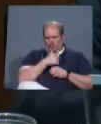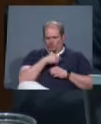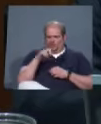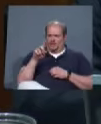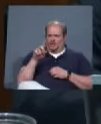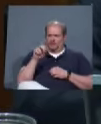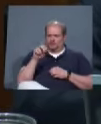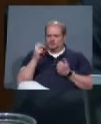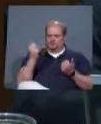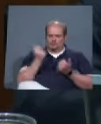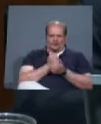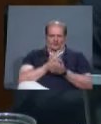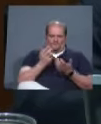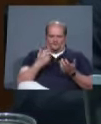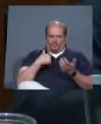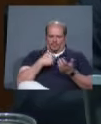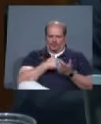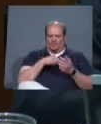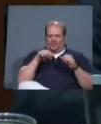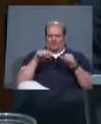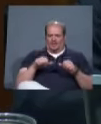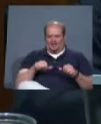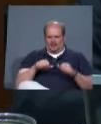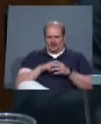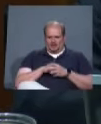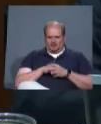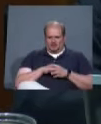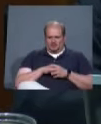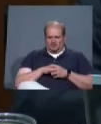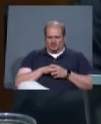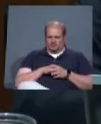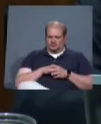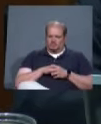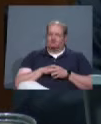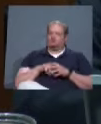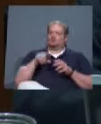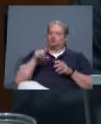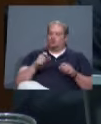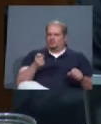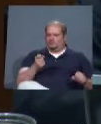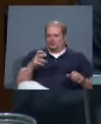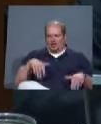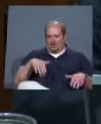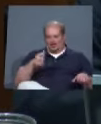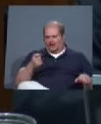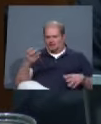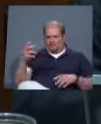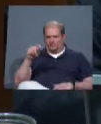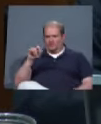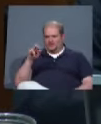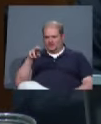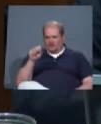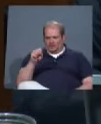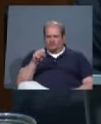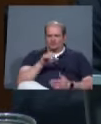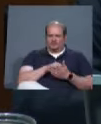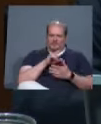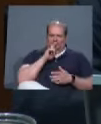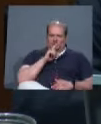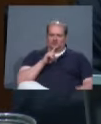done everything we can. You haven't moved those tires. And so,